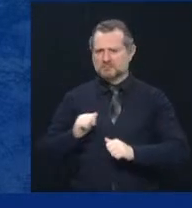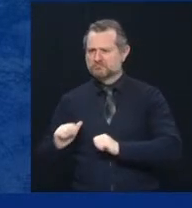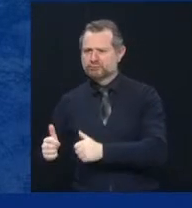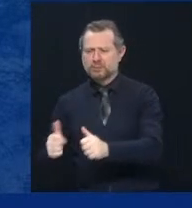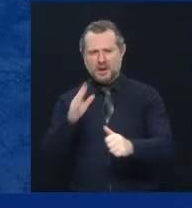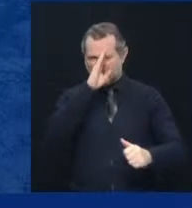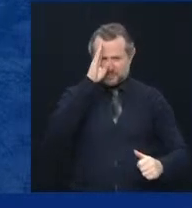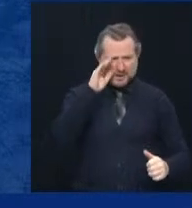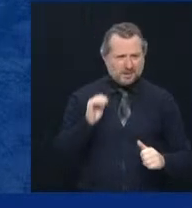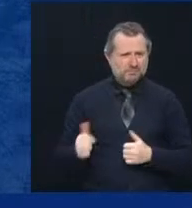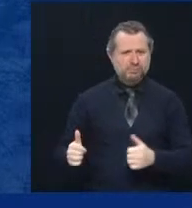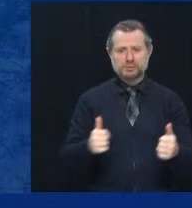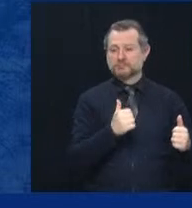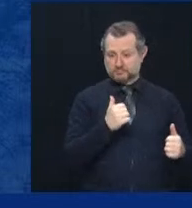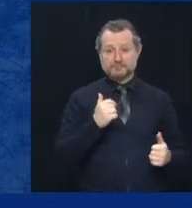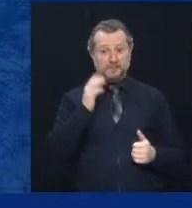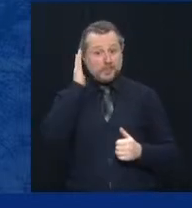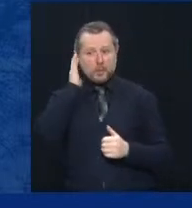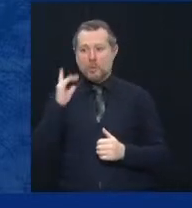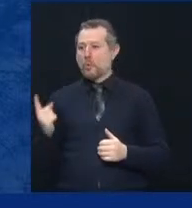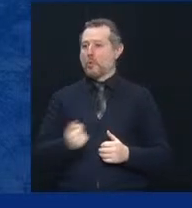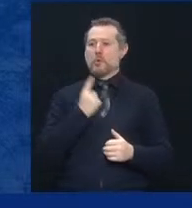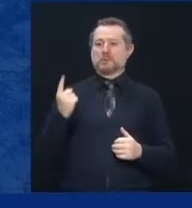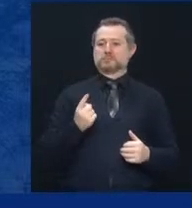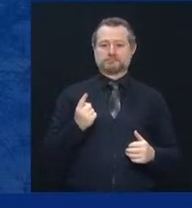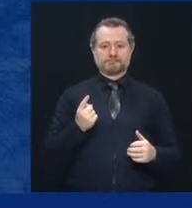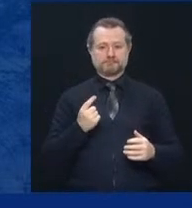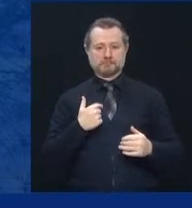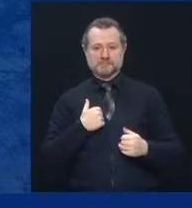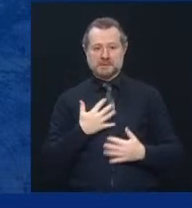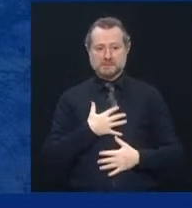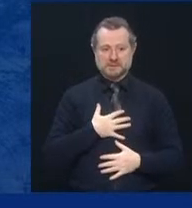the nightmare is always the hospitals get overwhelmed.